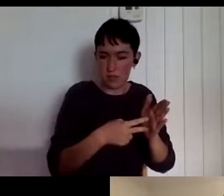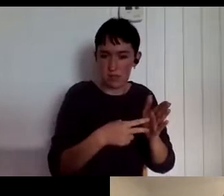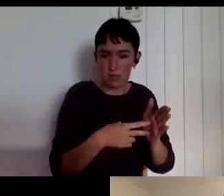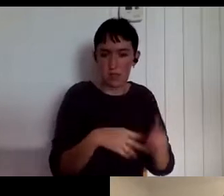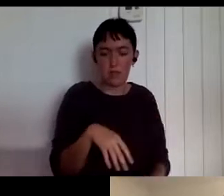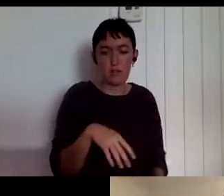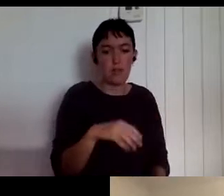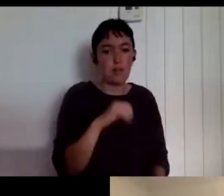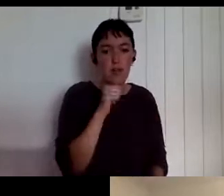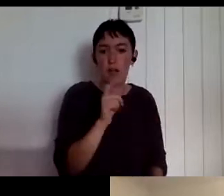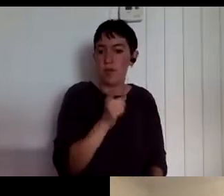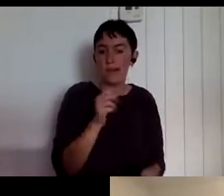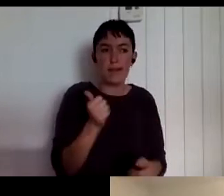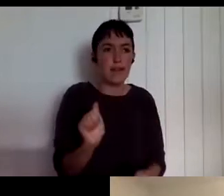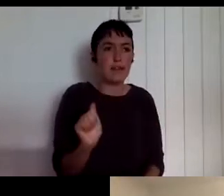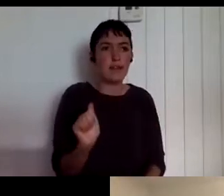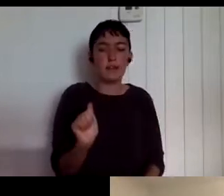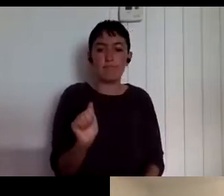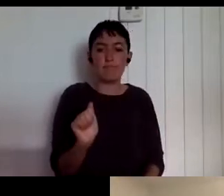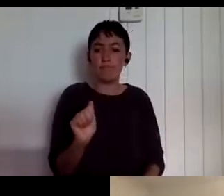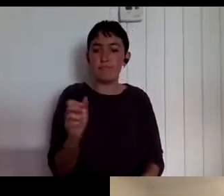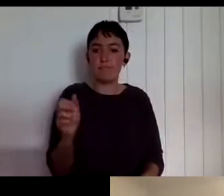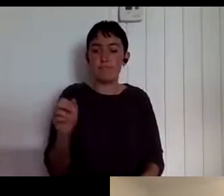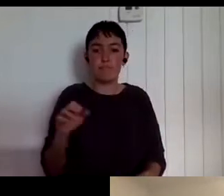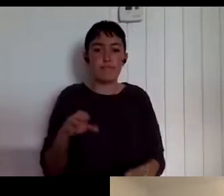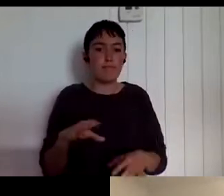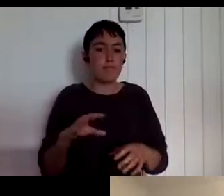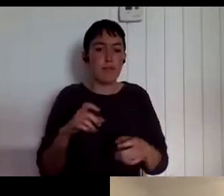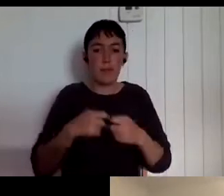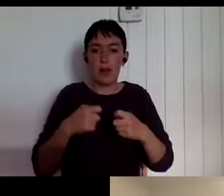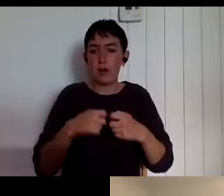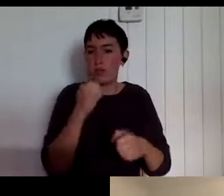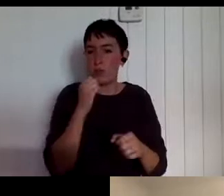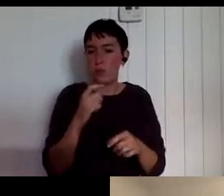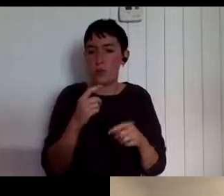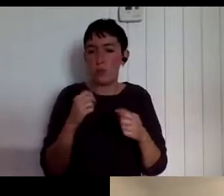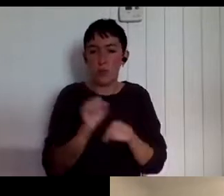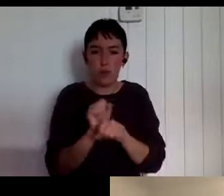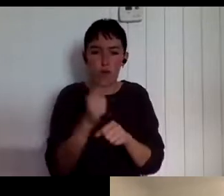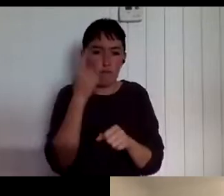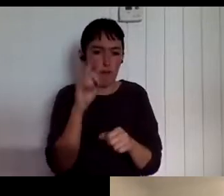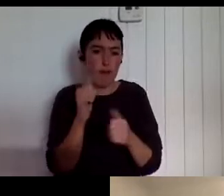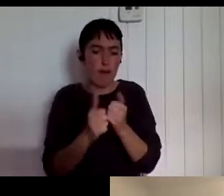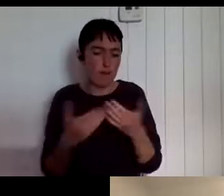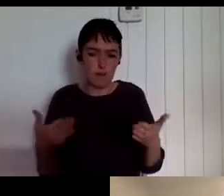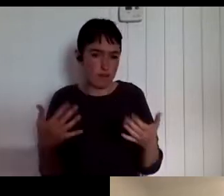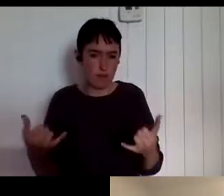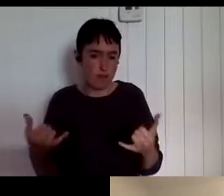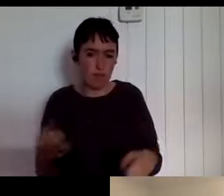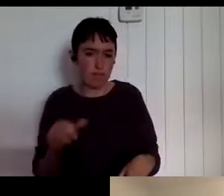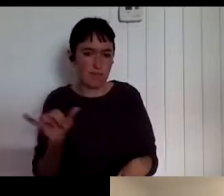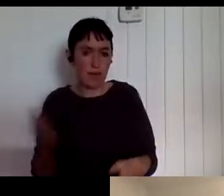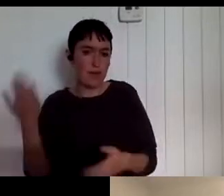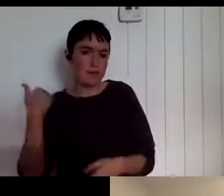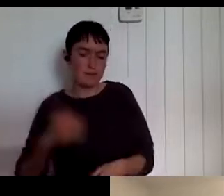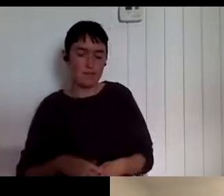batteries anymore, as we're trying to go to more specialized performance characteristics. Cool. Awesome. Let's see. Okay,